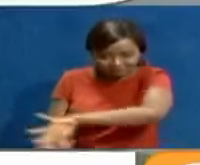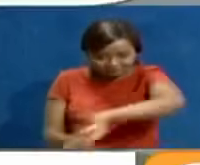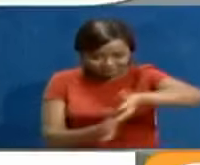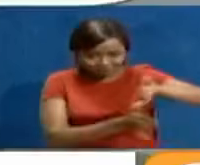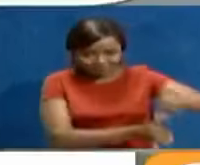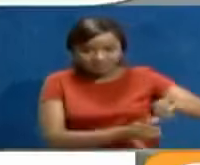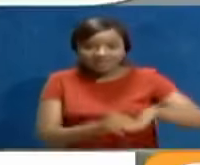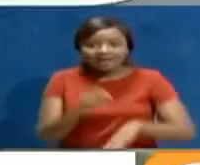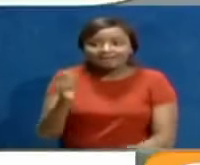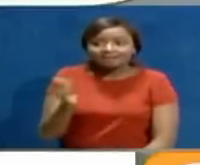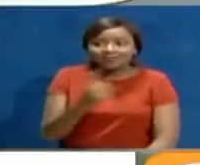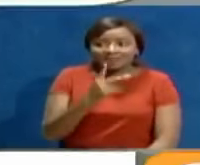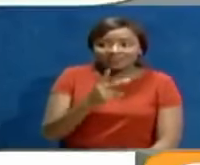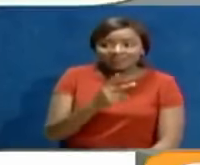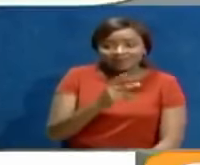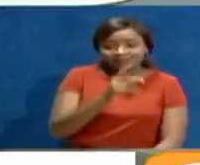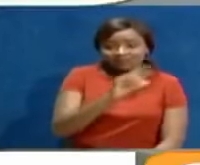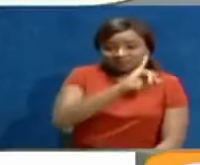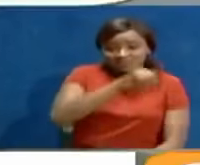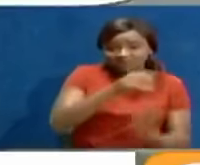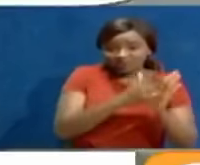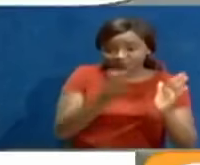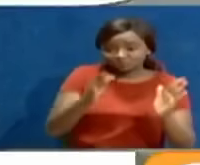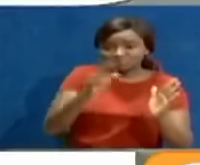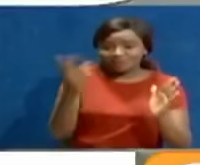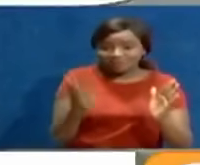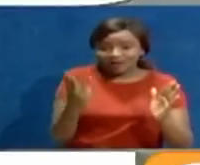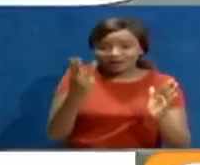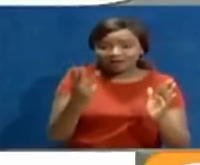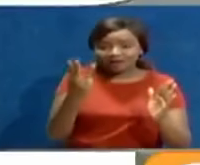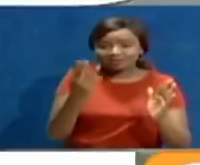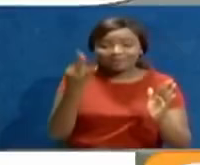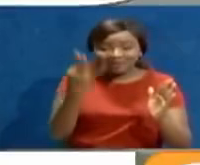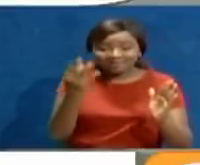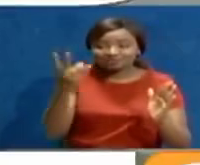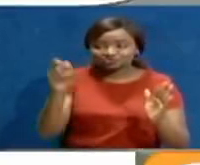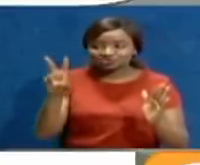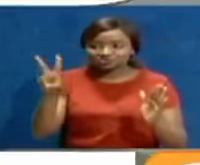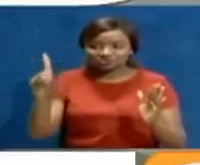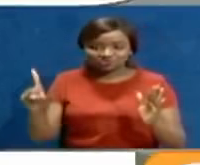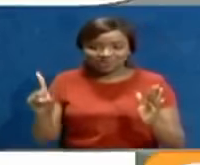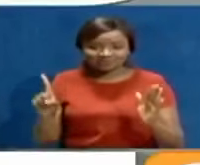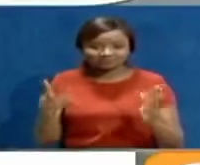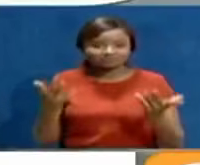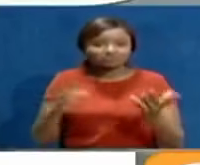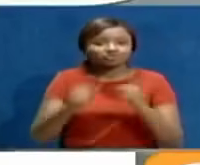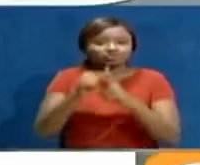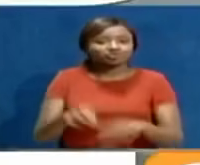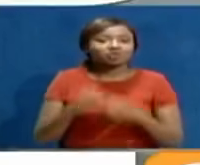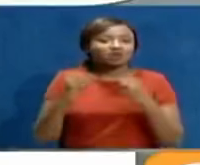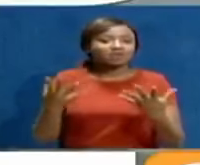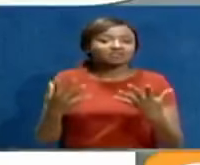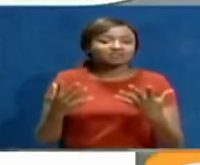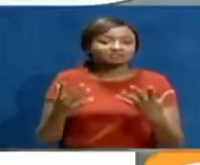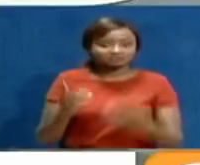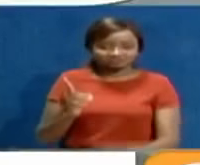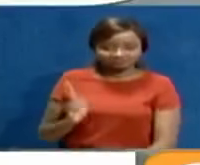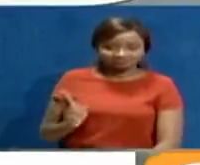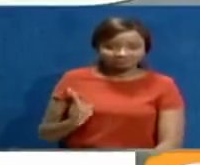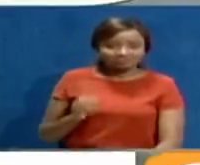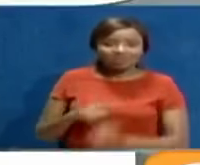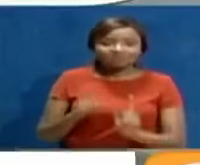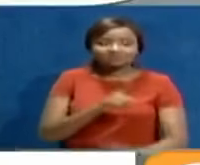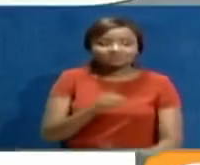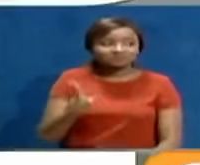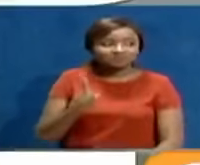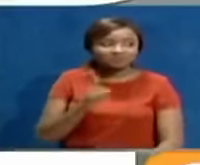from November, we've borrowed a further 257 billion shillings. That's the reason why Kenyans are up in arms. And this is part of what they're